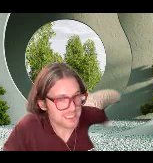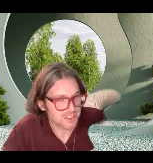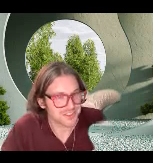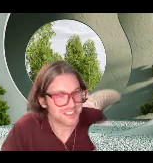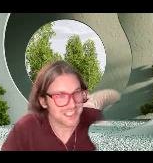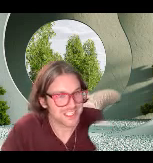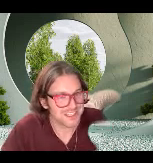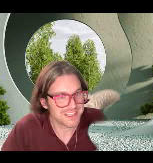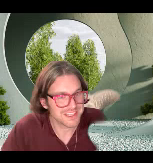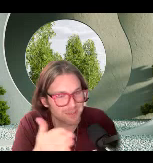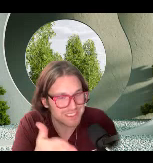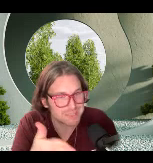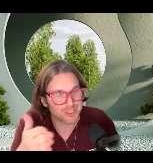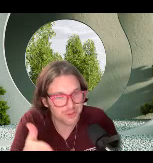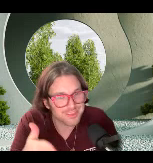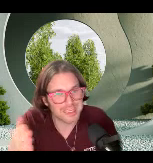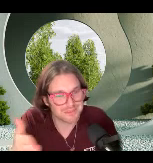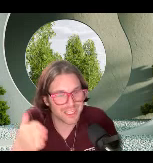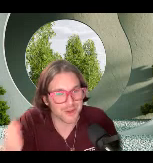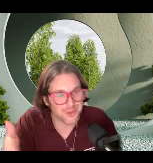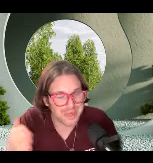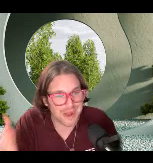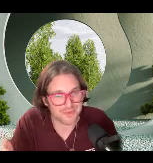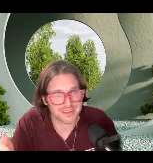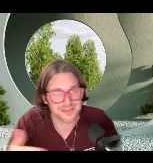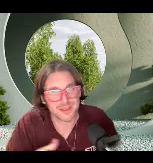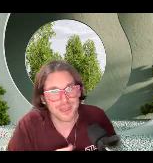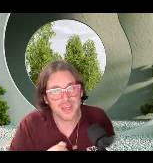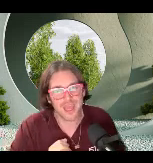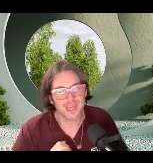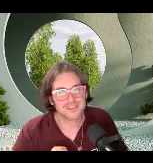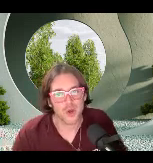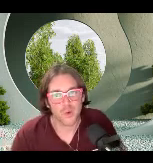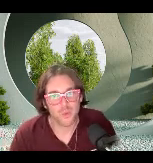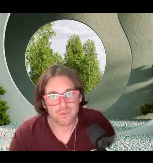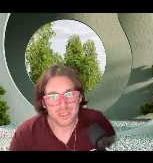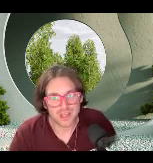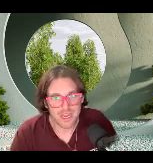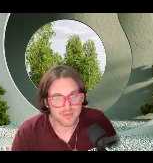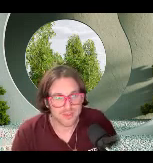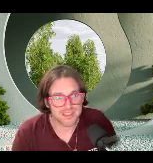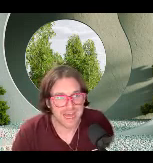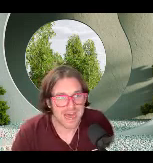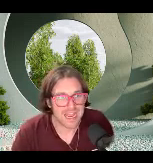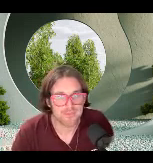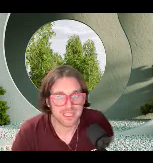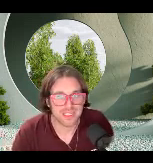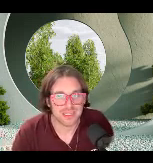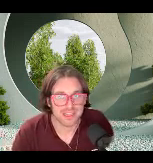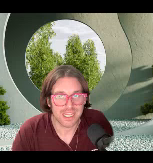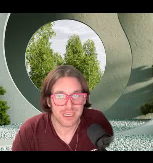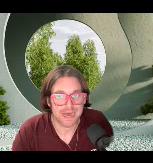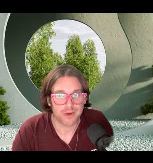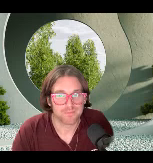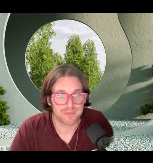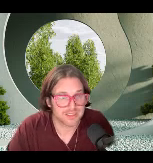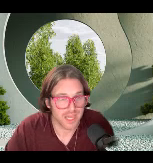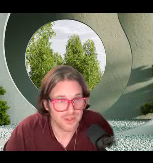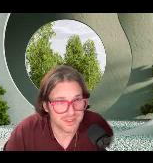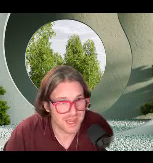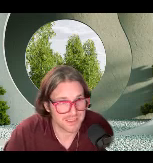means of presentation, you'll see these, we've got some similar themes that go throughout these. And so when we talk about this, I immediately